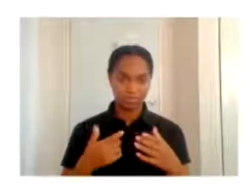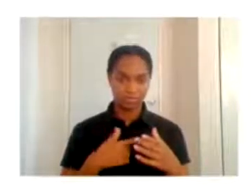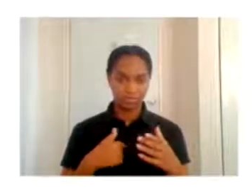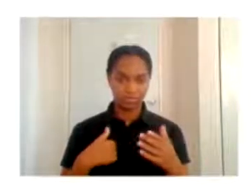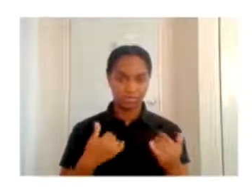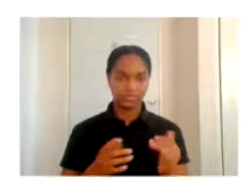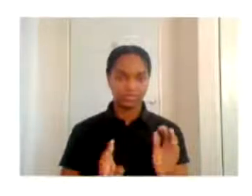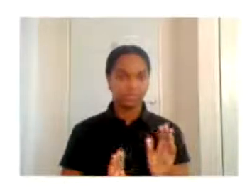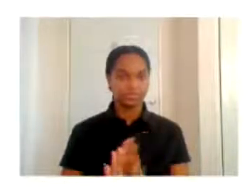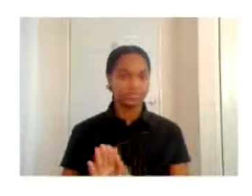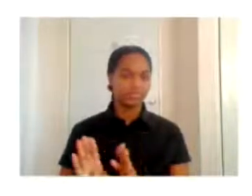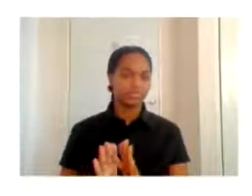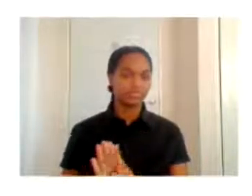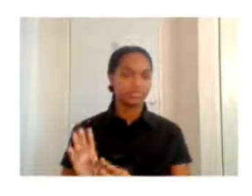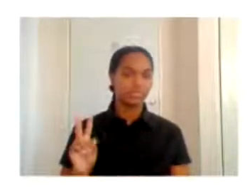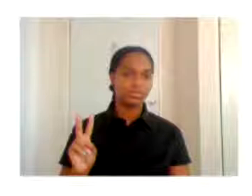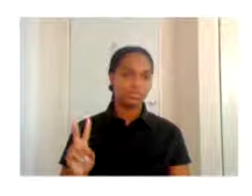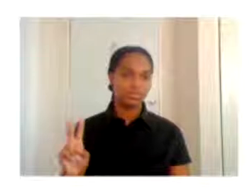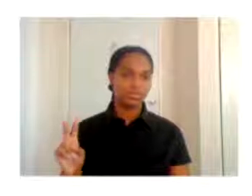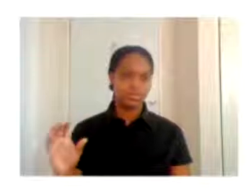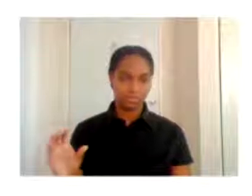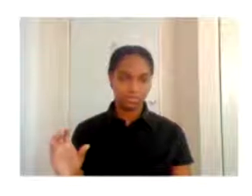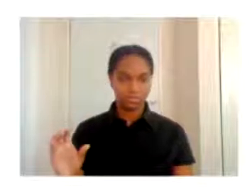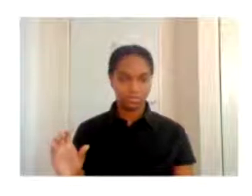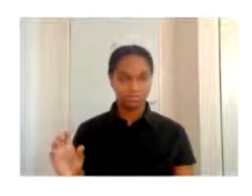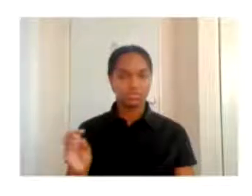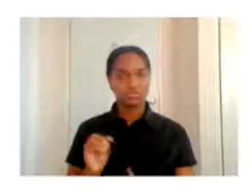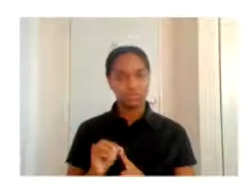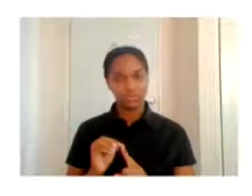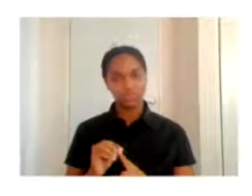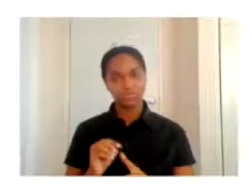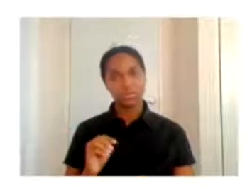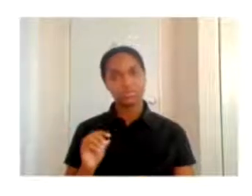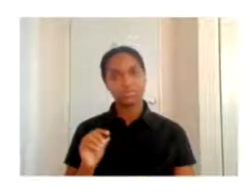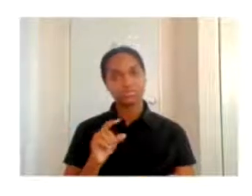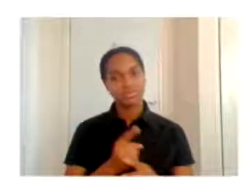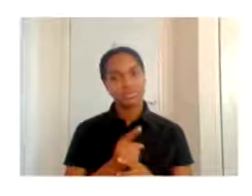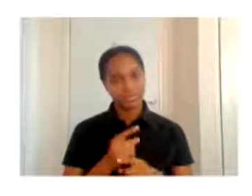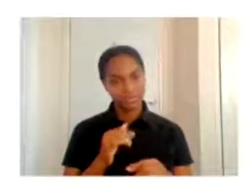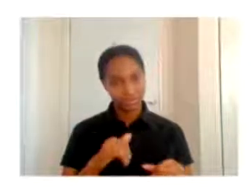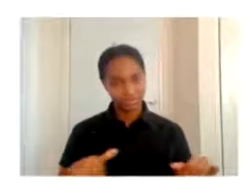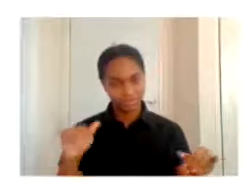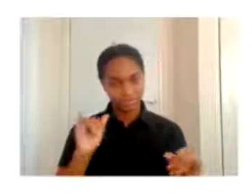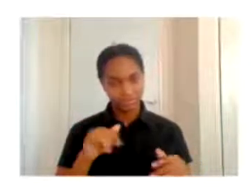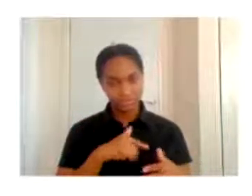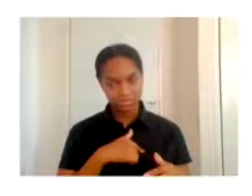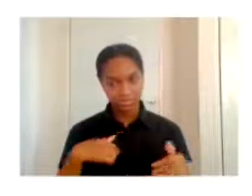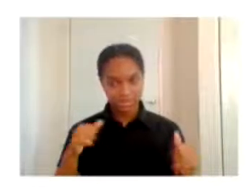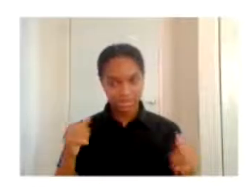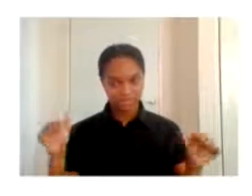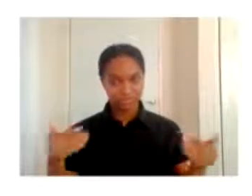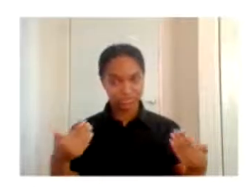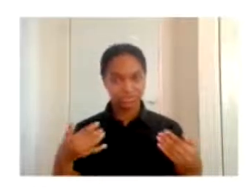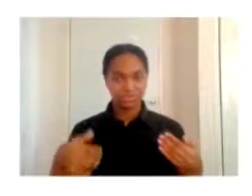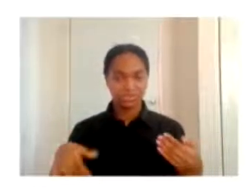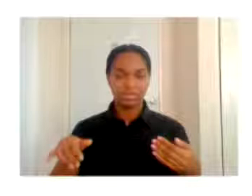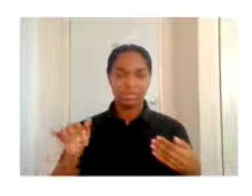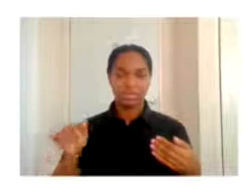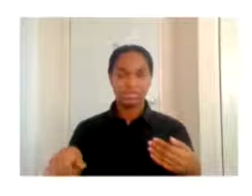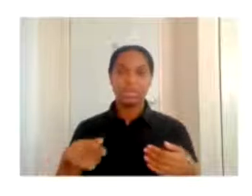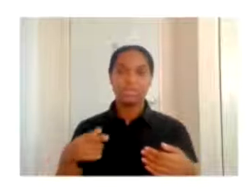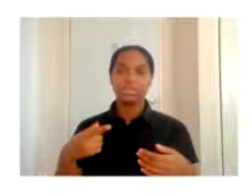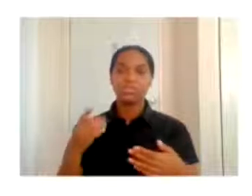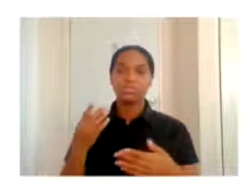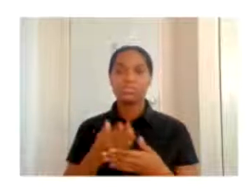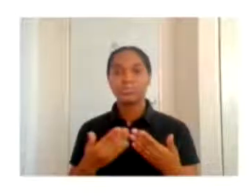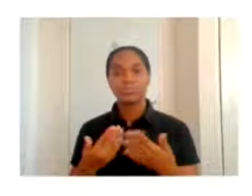developing a VVC-oriented ATSC standard so that we'll be able to introduce it. There are some new